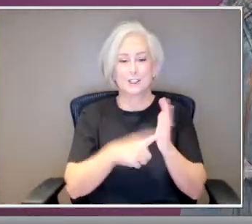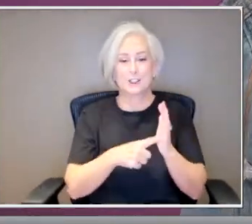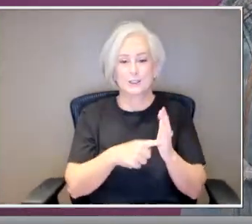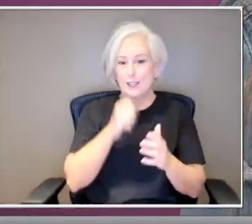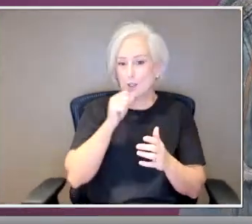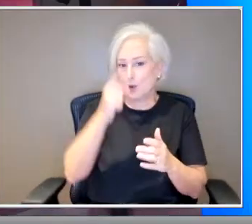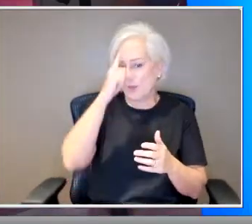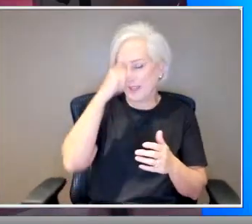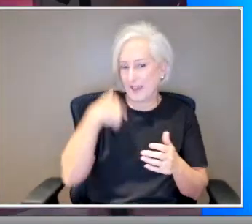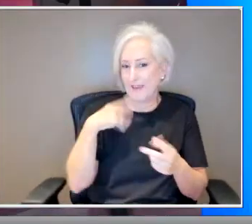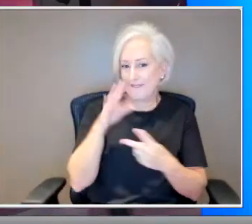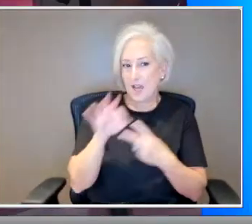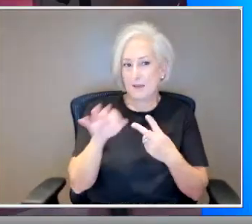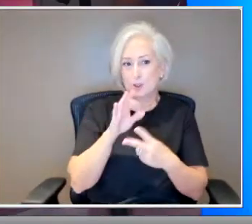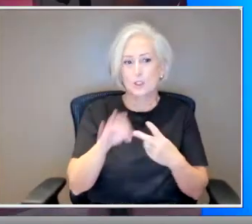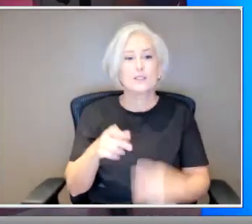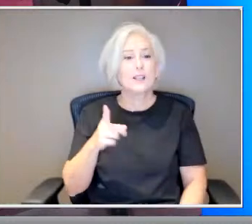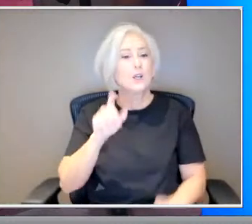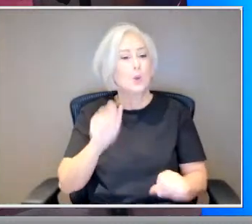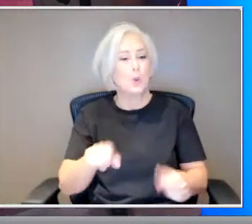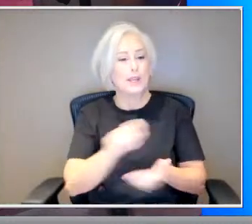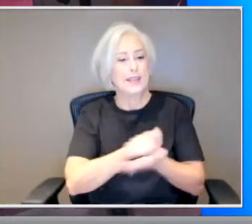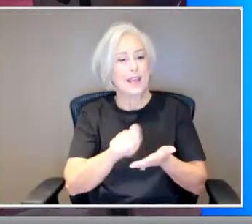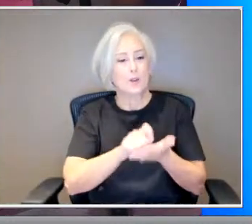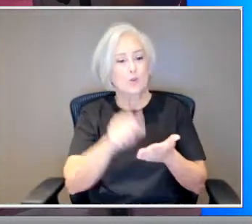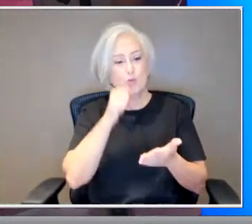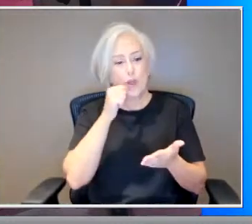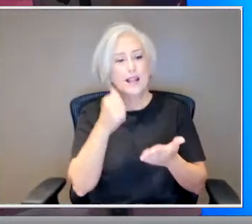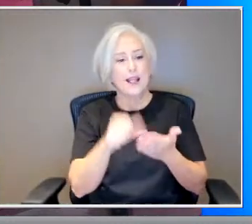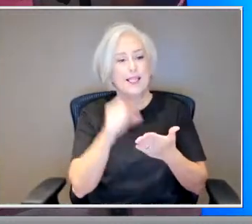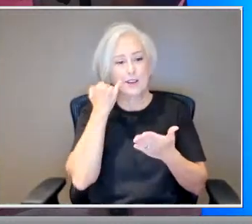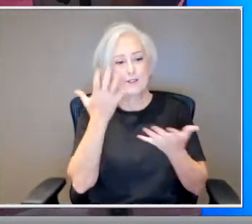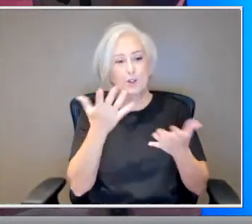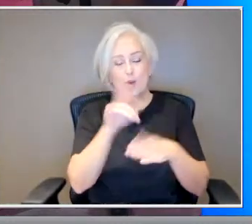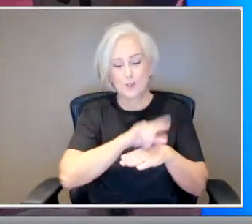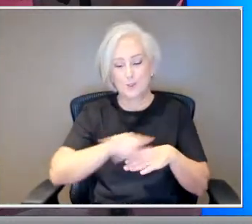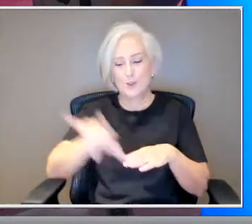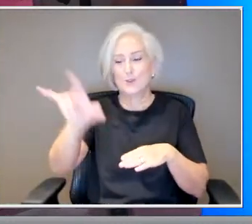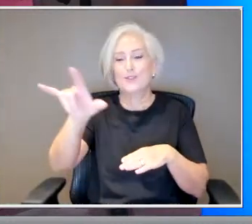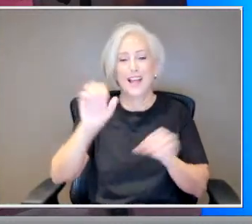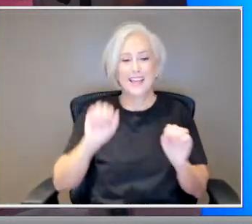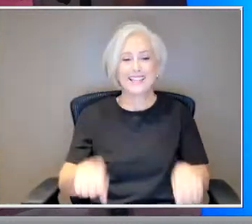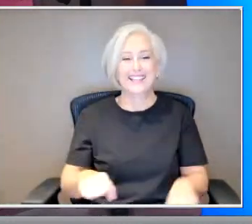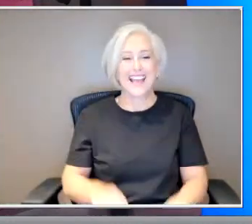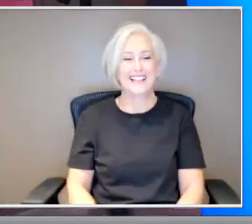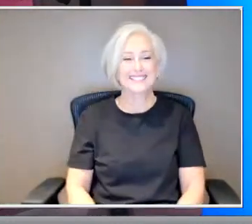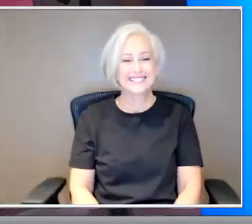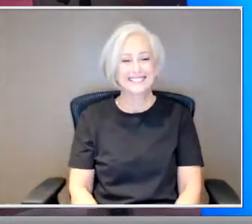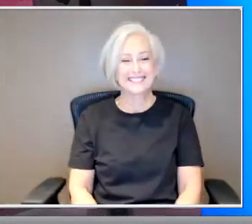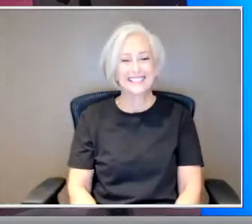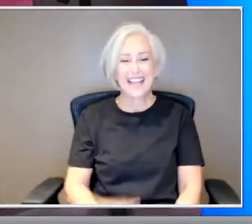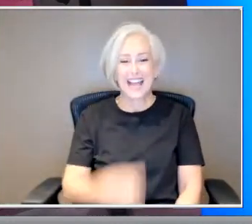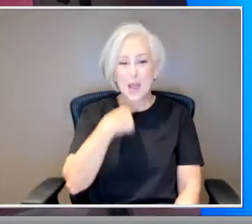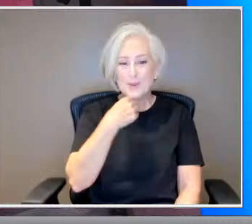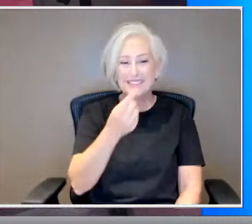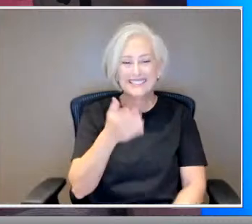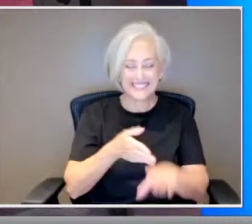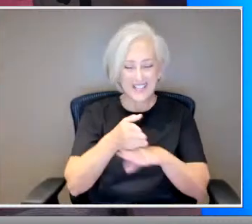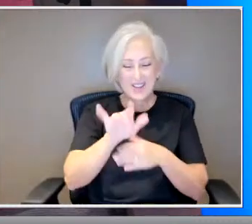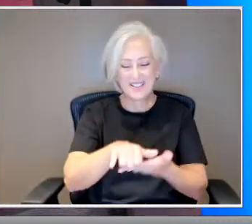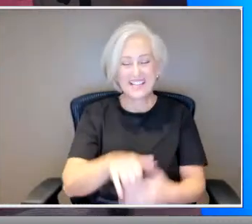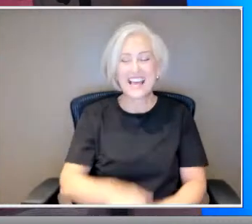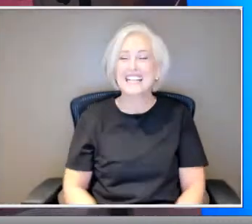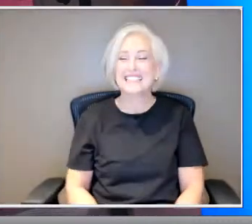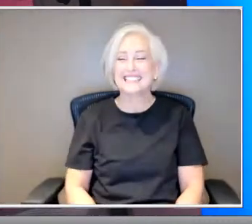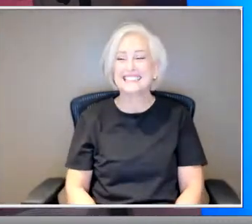We can always write you a letter. Yeah. Okay. Oh. Yeah. So that's new. I was going to tell you after. Yeah. So if she needed to